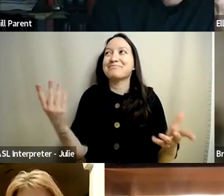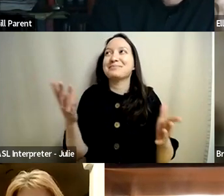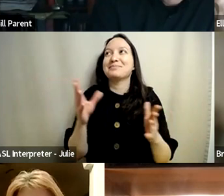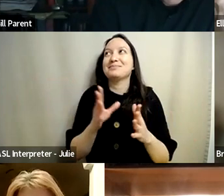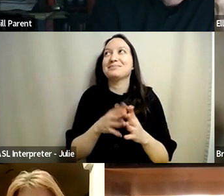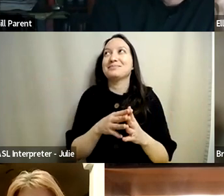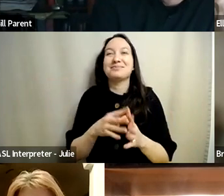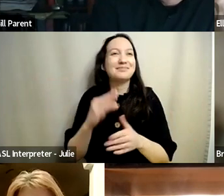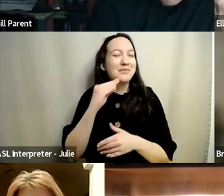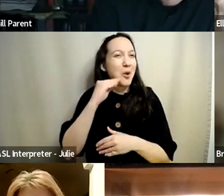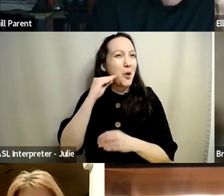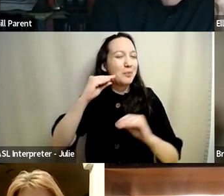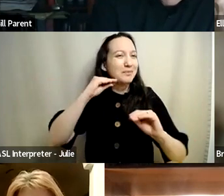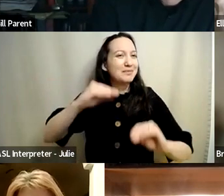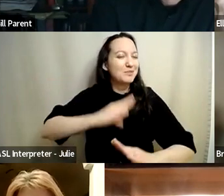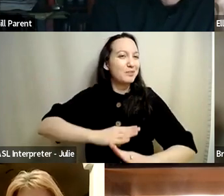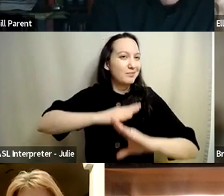you know, homelessness prevention.